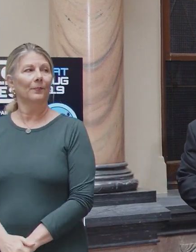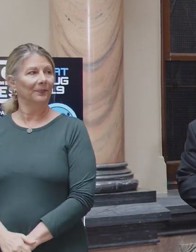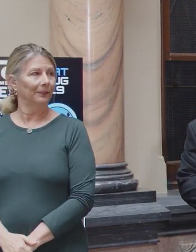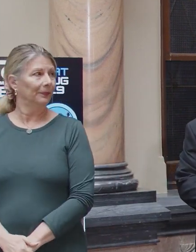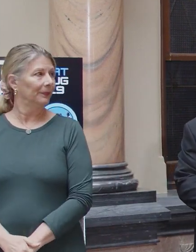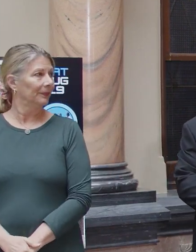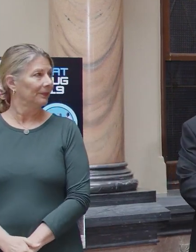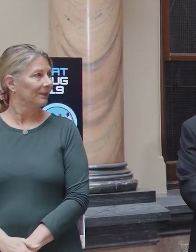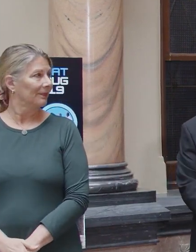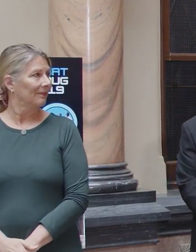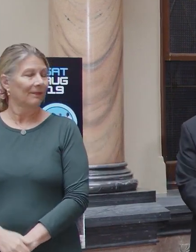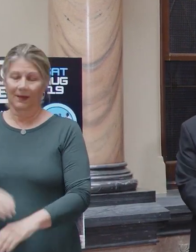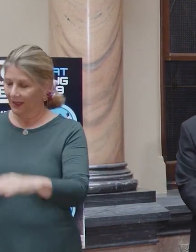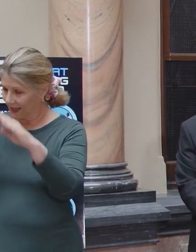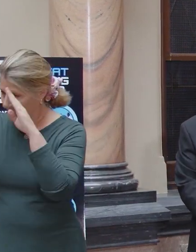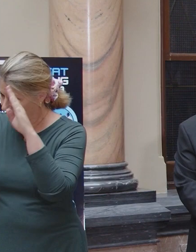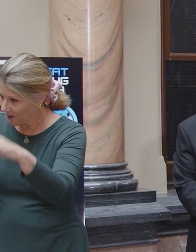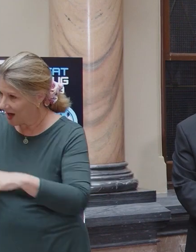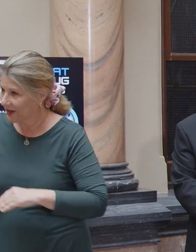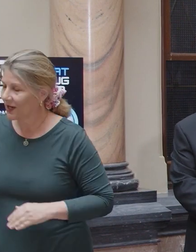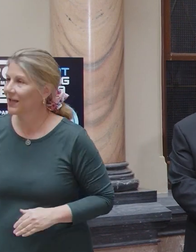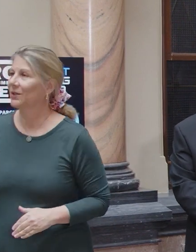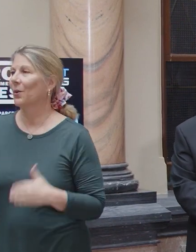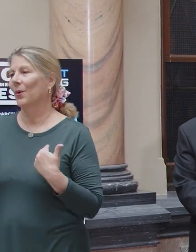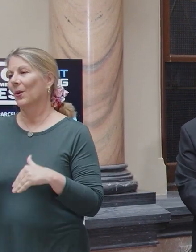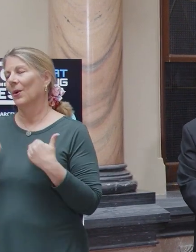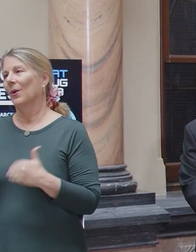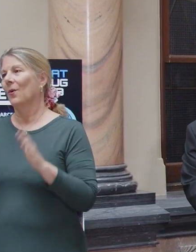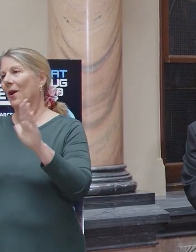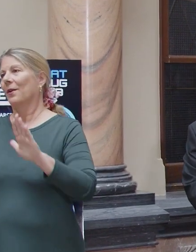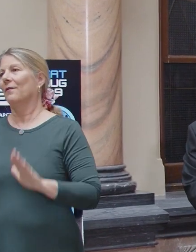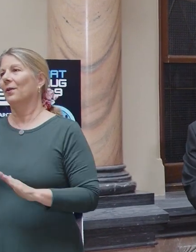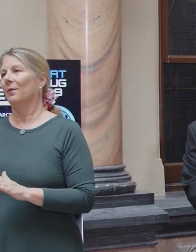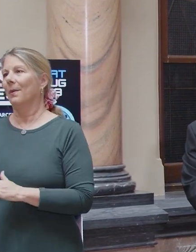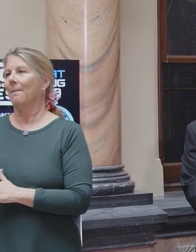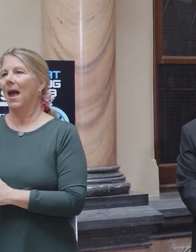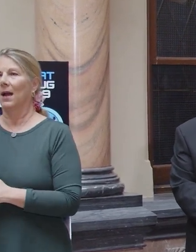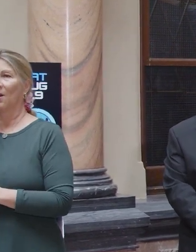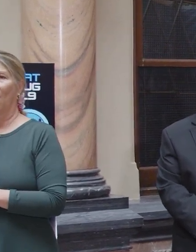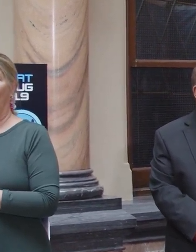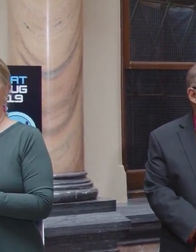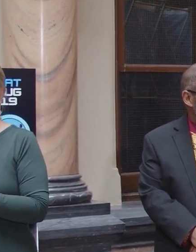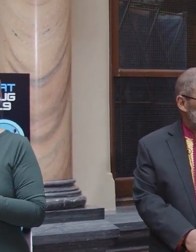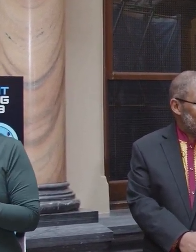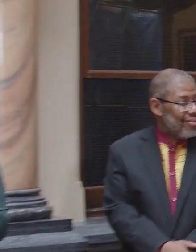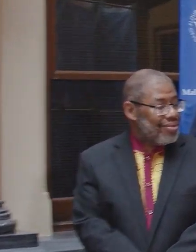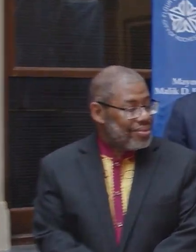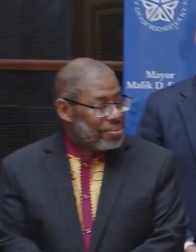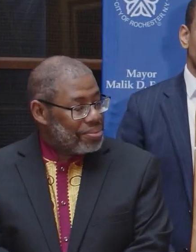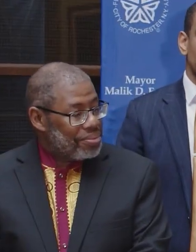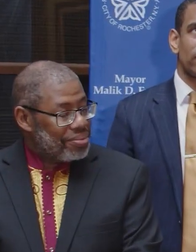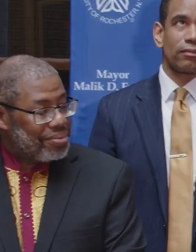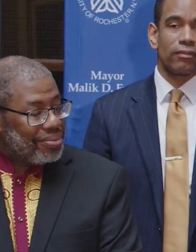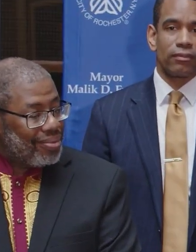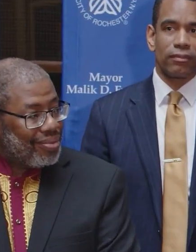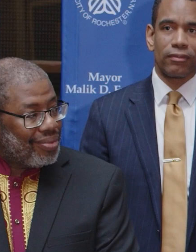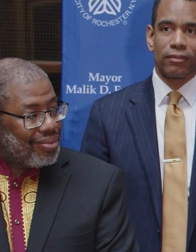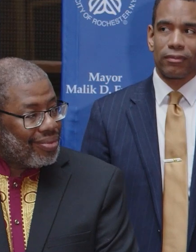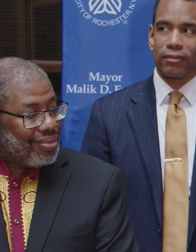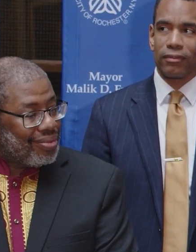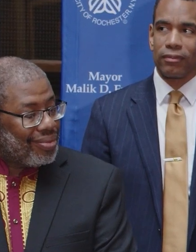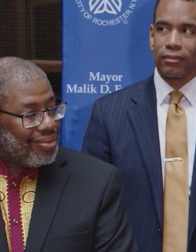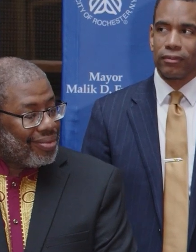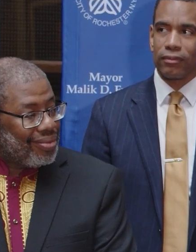Hello, Rochester. It's good to be home, as always. This is always a special time of the year. We're